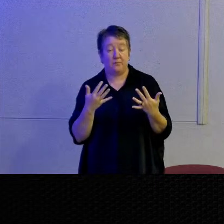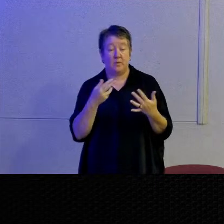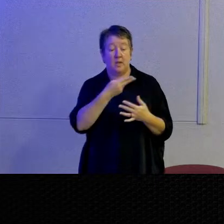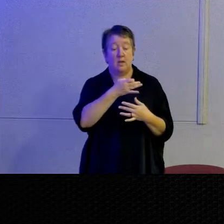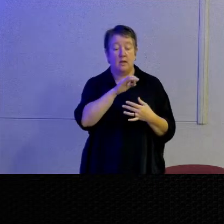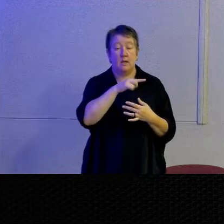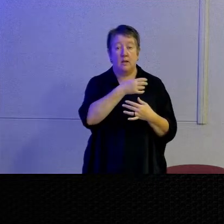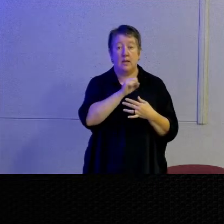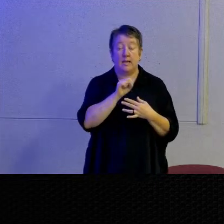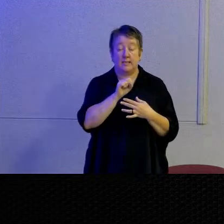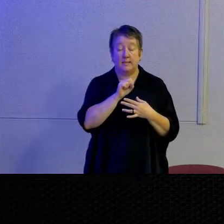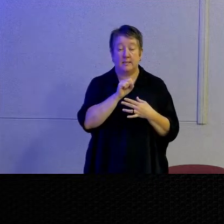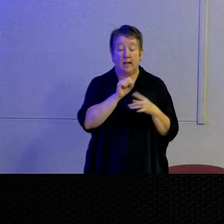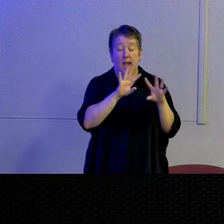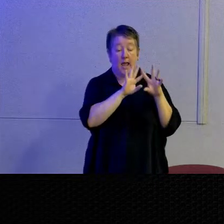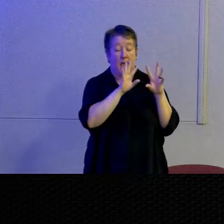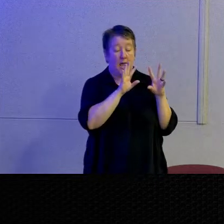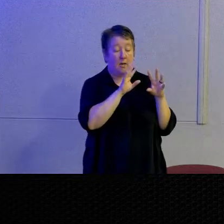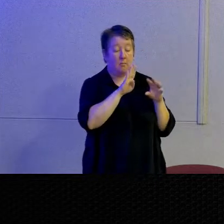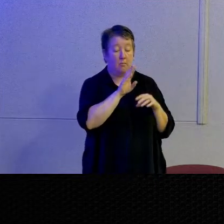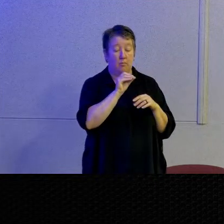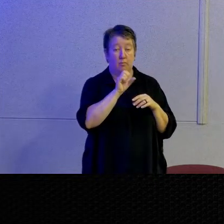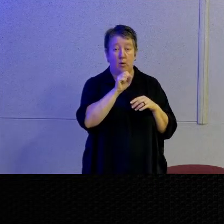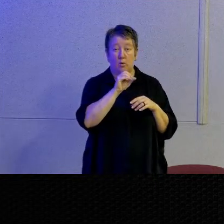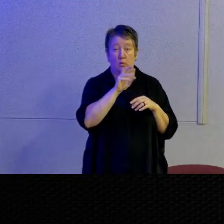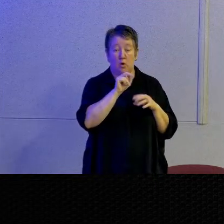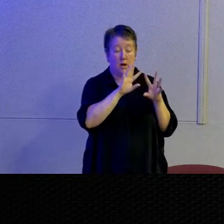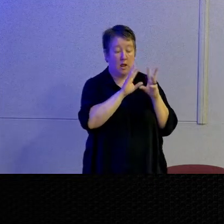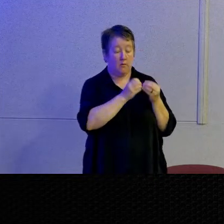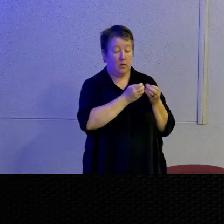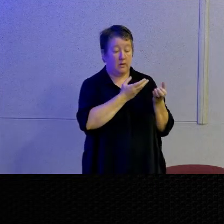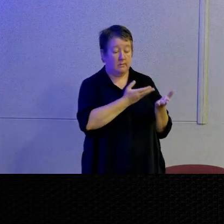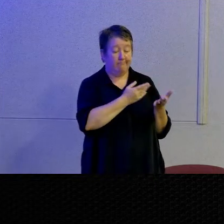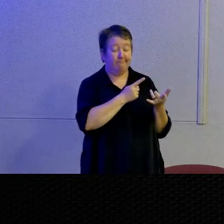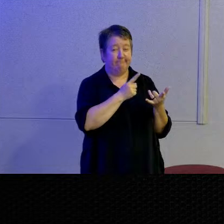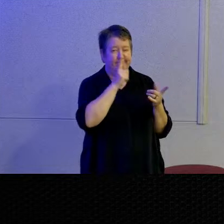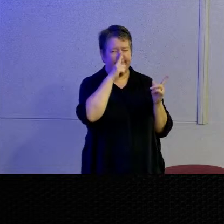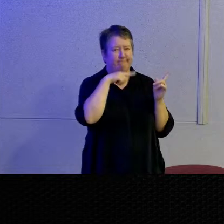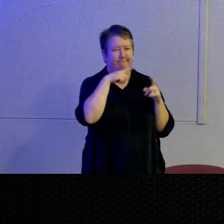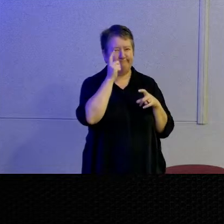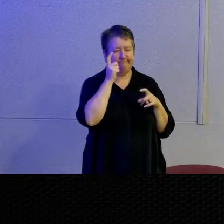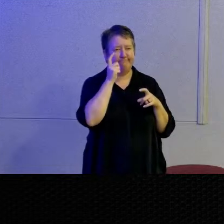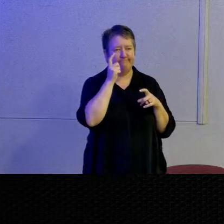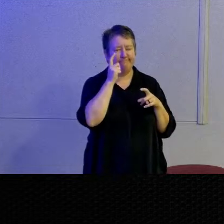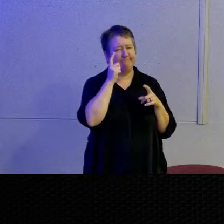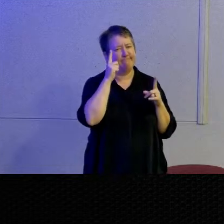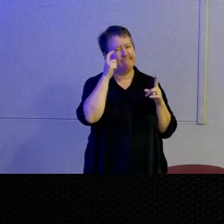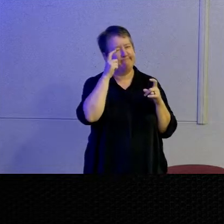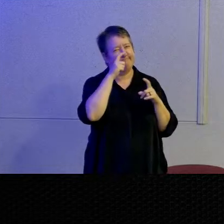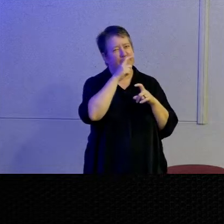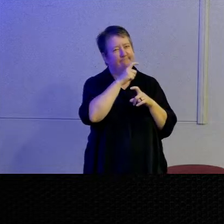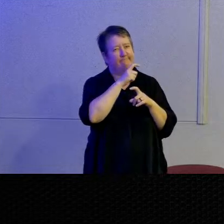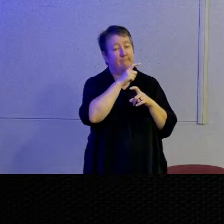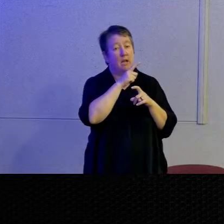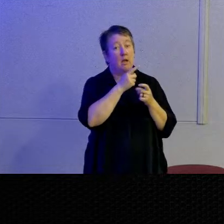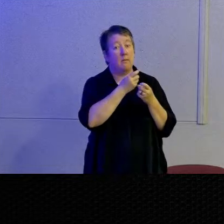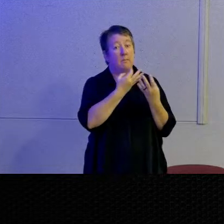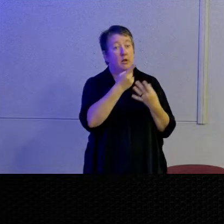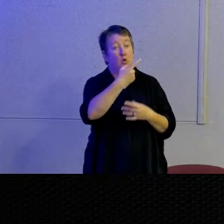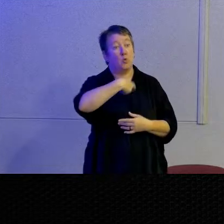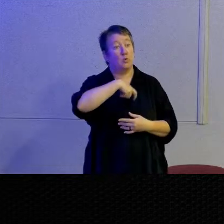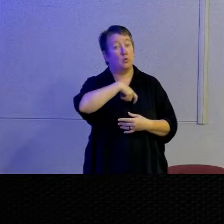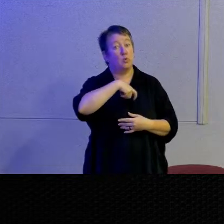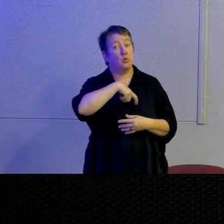Higgs boson is a puzzle, lots of things for you students to sort out. that